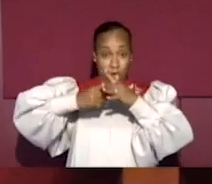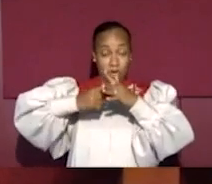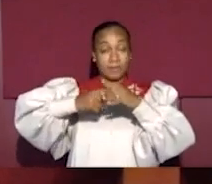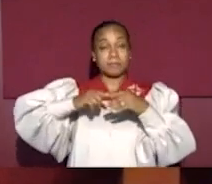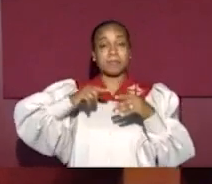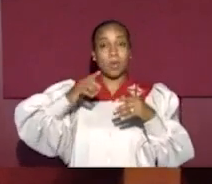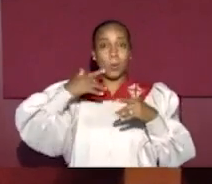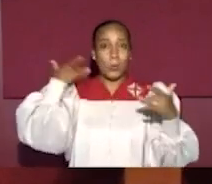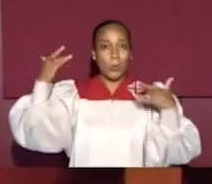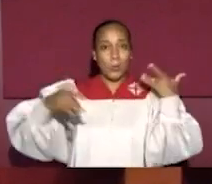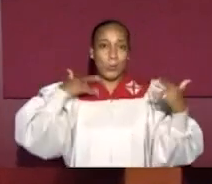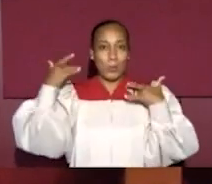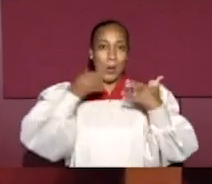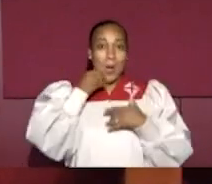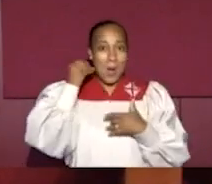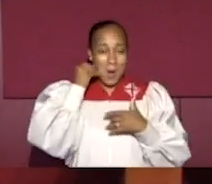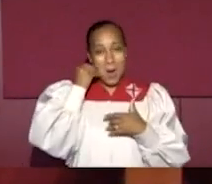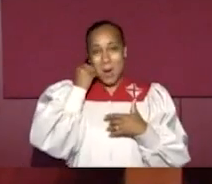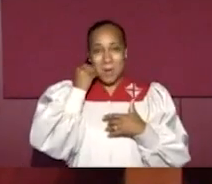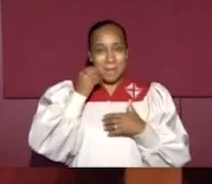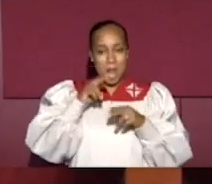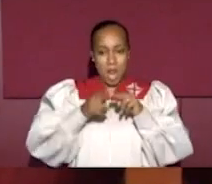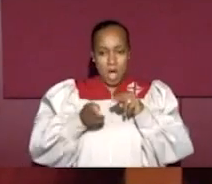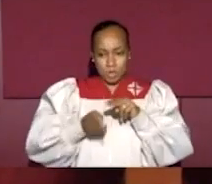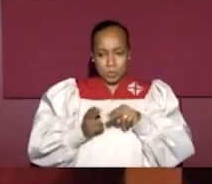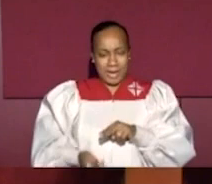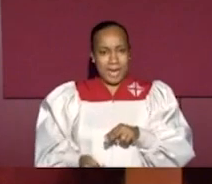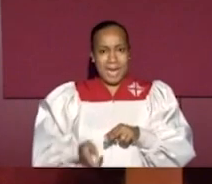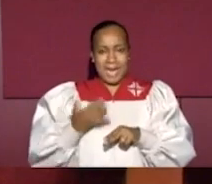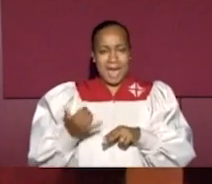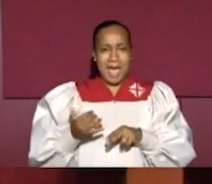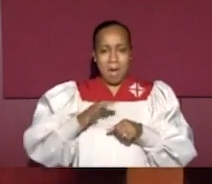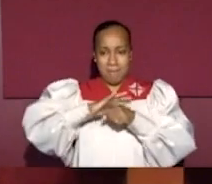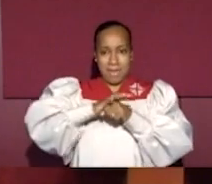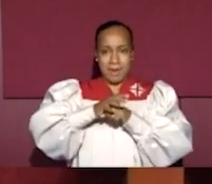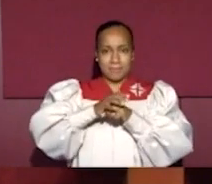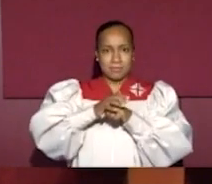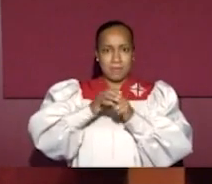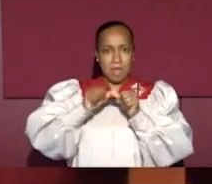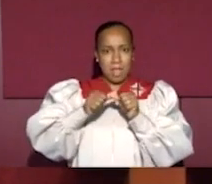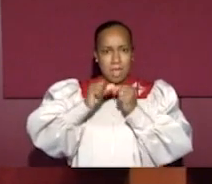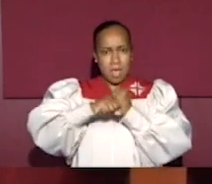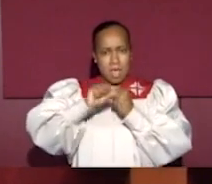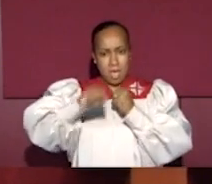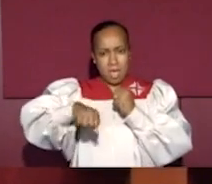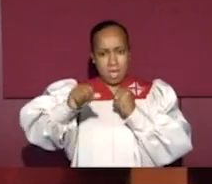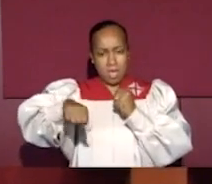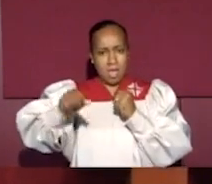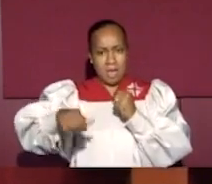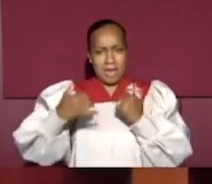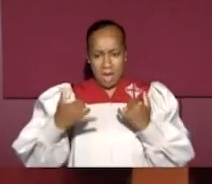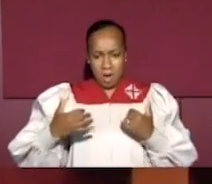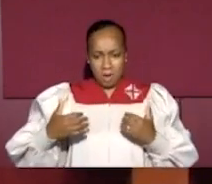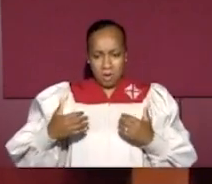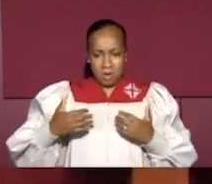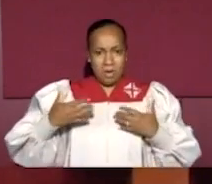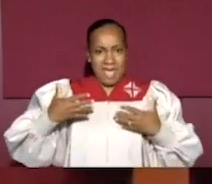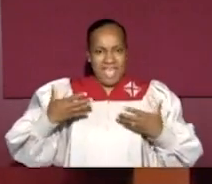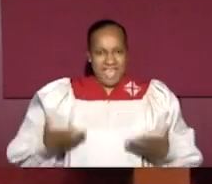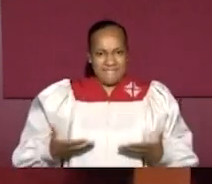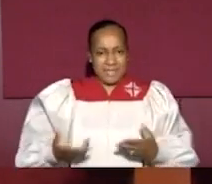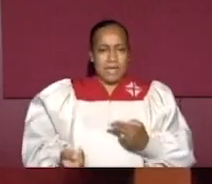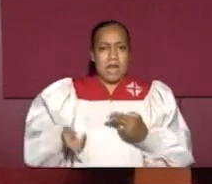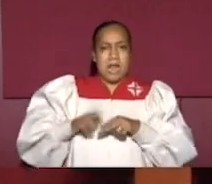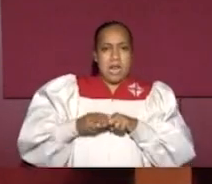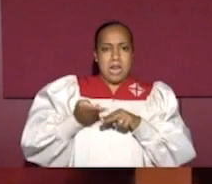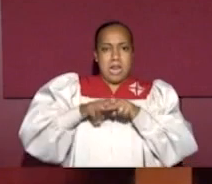were excited to be home and we lost weight. But now that the pandemic is dragging on, we're packing on weight. Because a lot of what we're packing